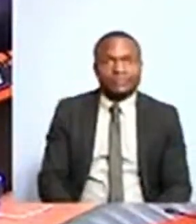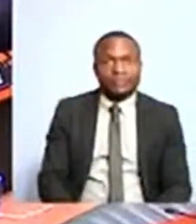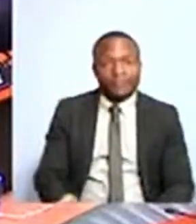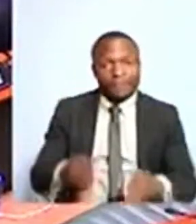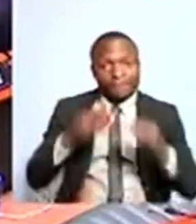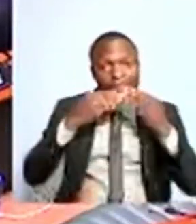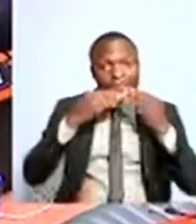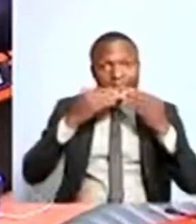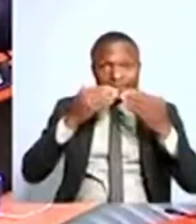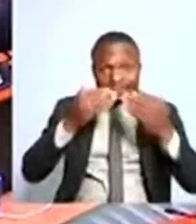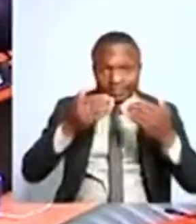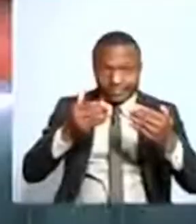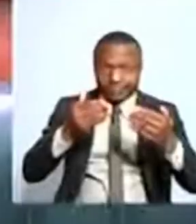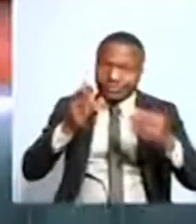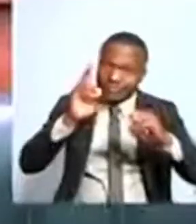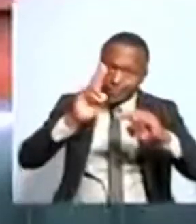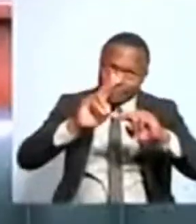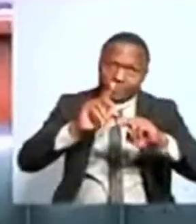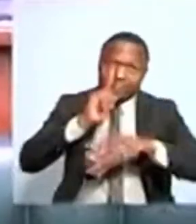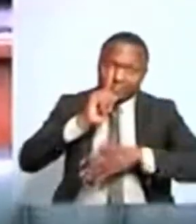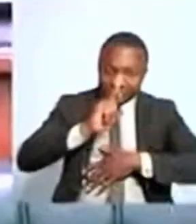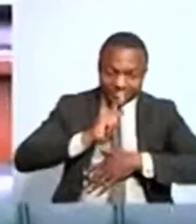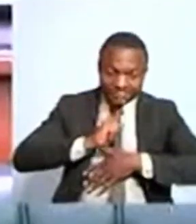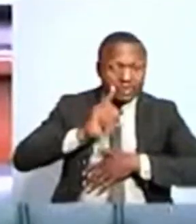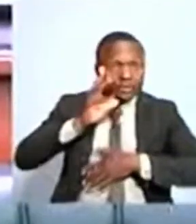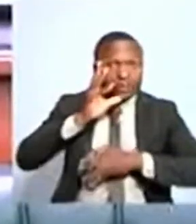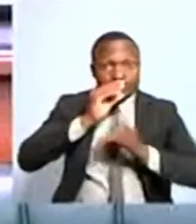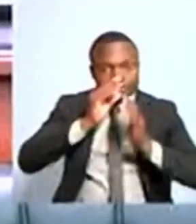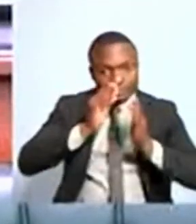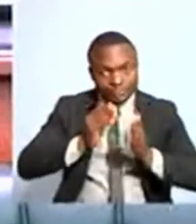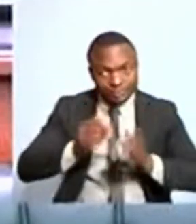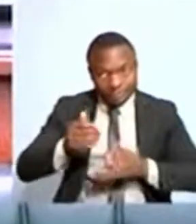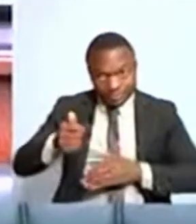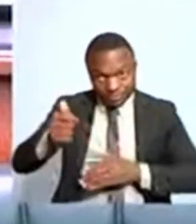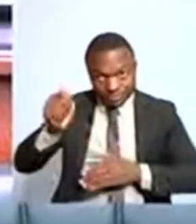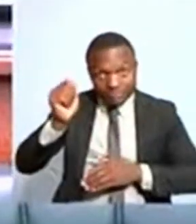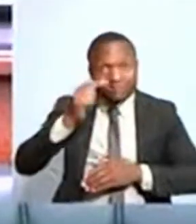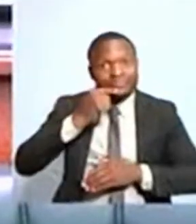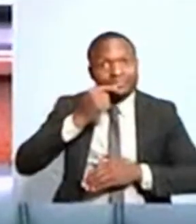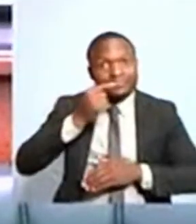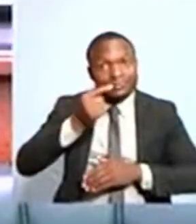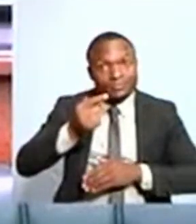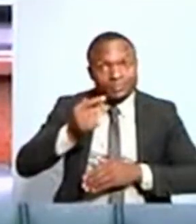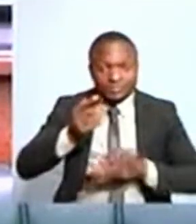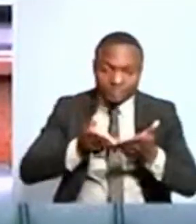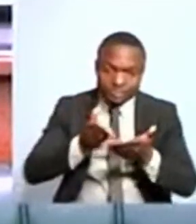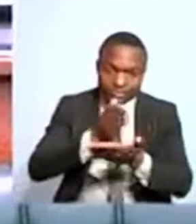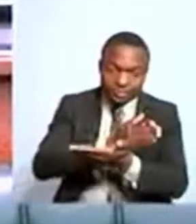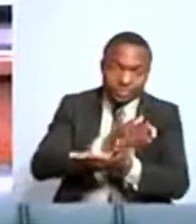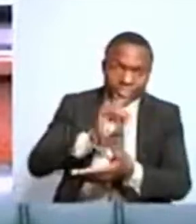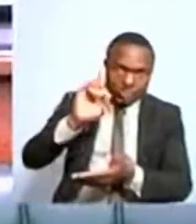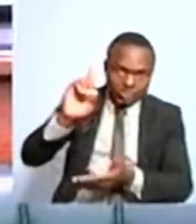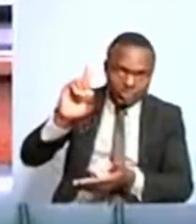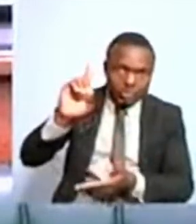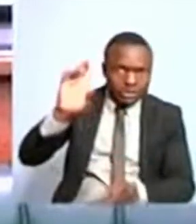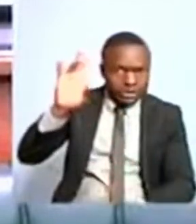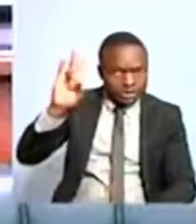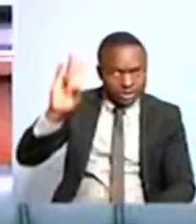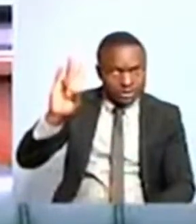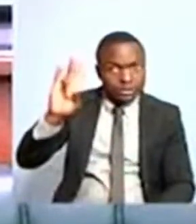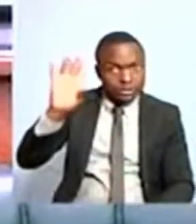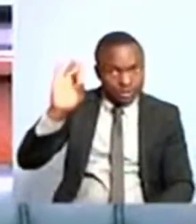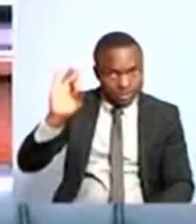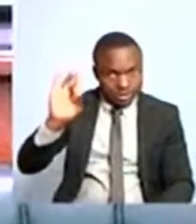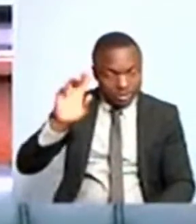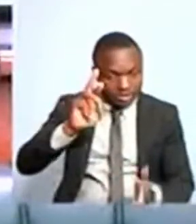Thank you so very much, Madam Speaker. I was speaking to page 168, where the report